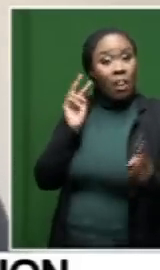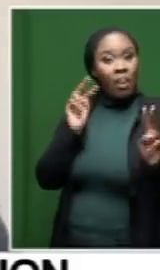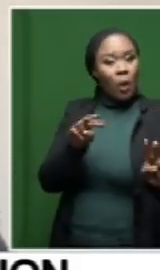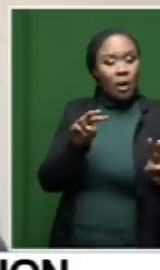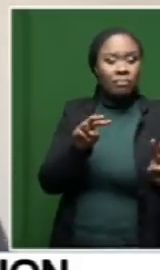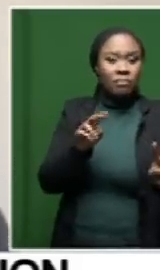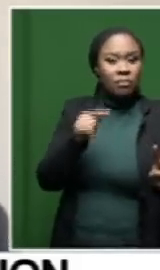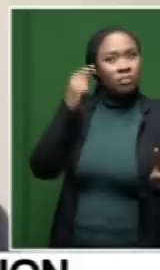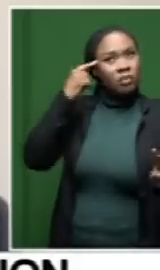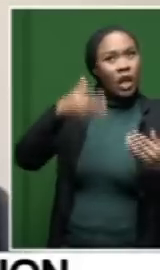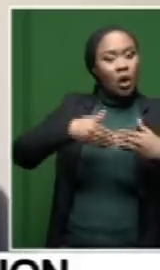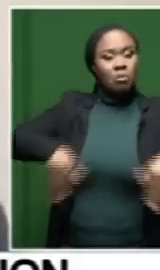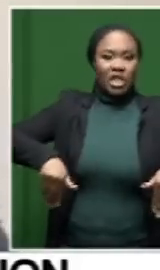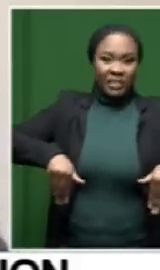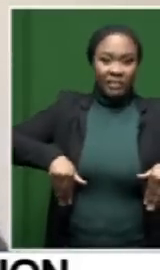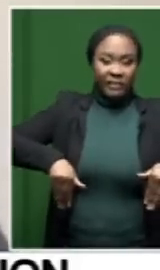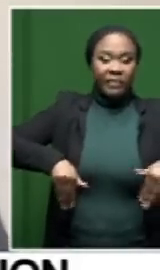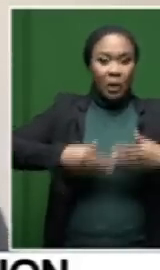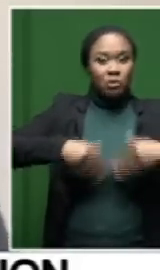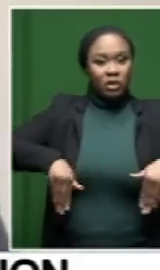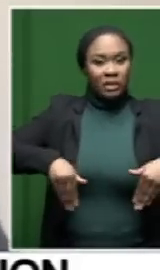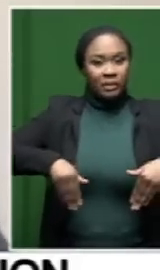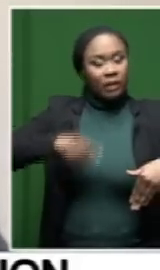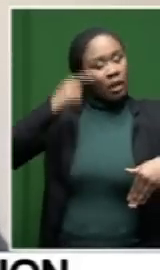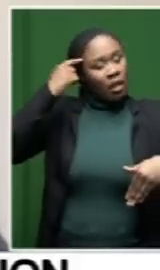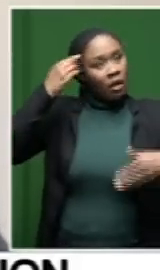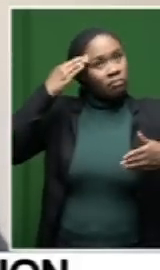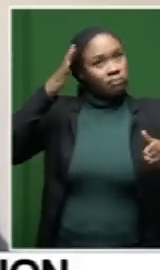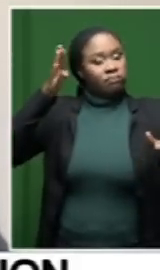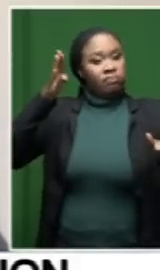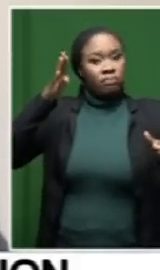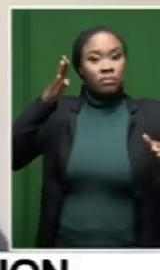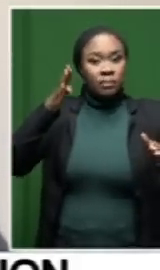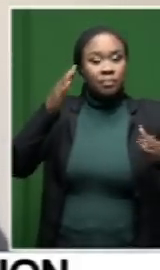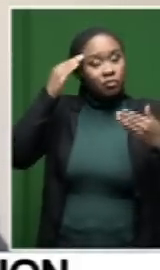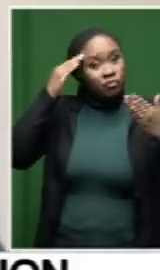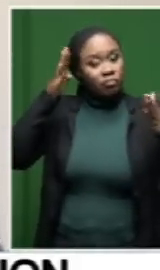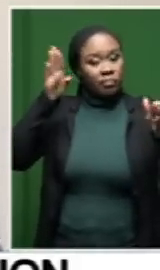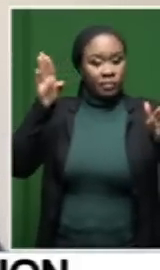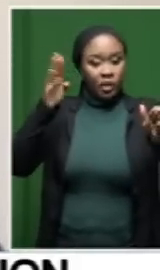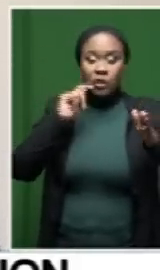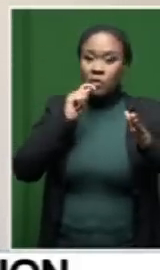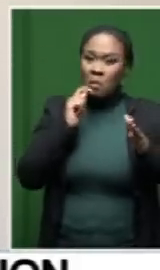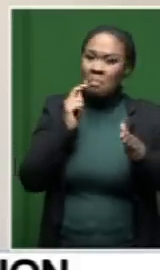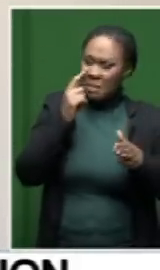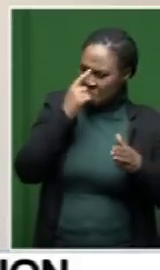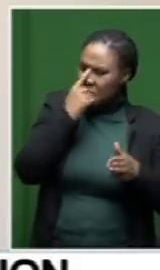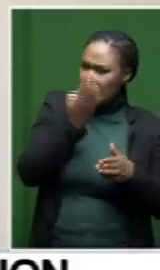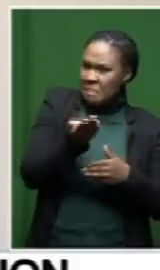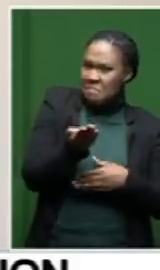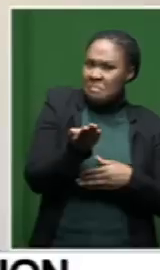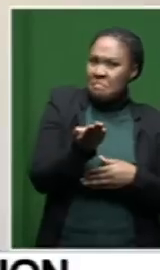this objectively from a broader perspective, the conclusion you can only reach is